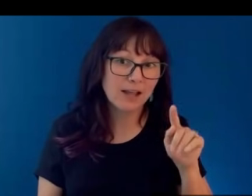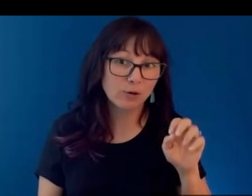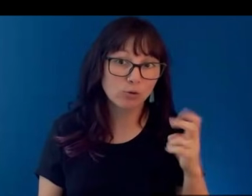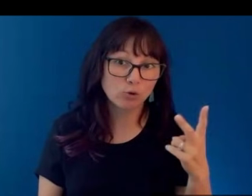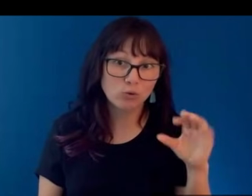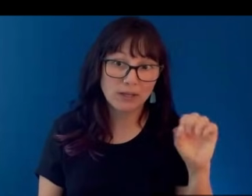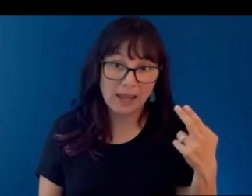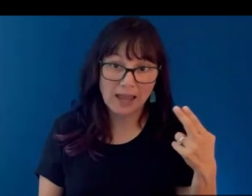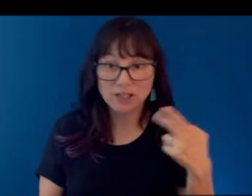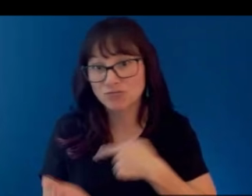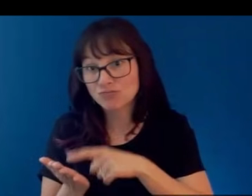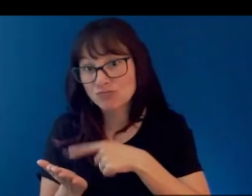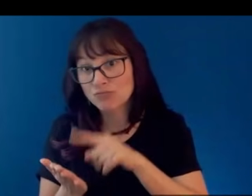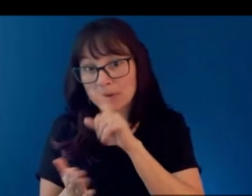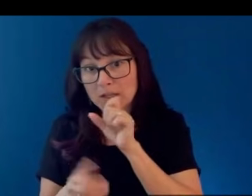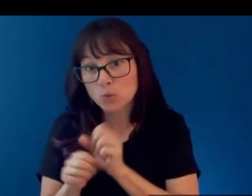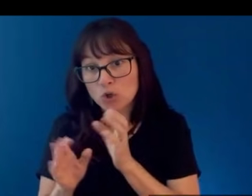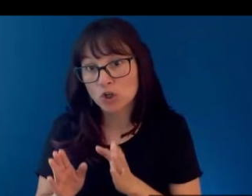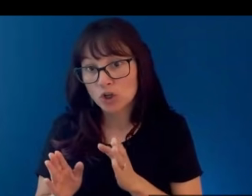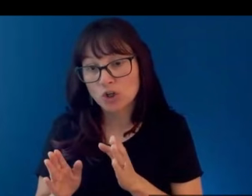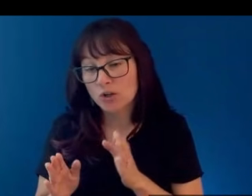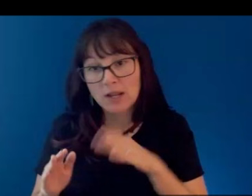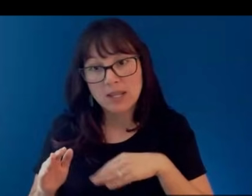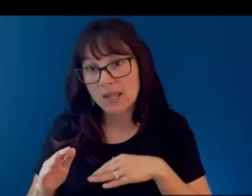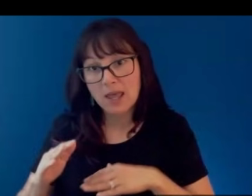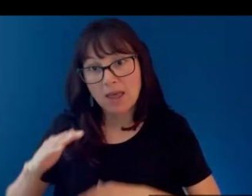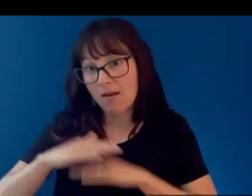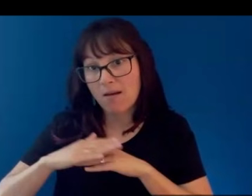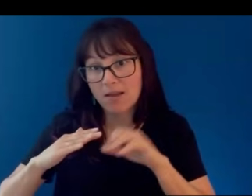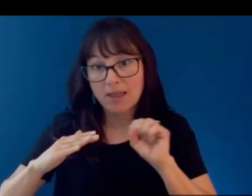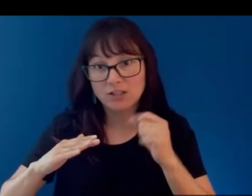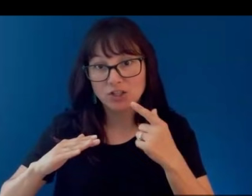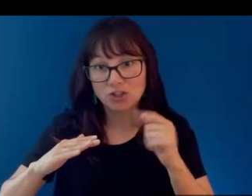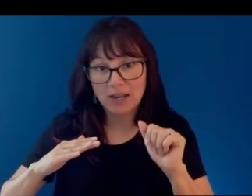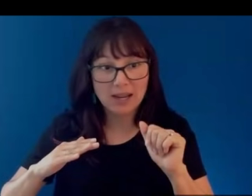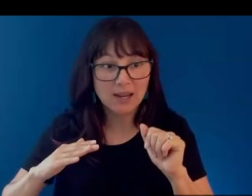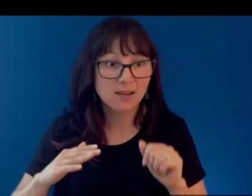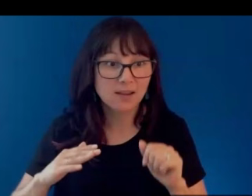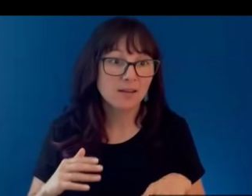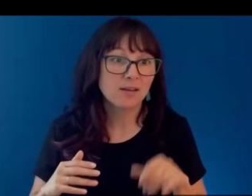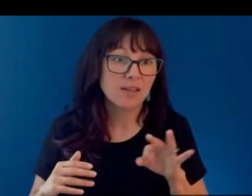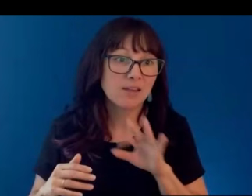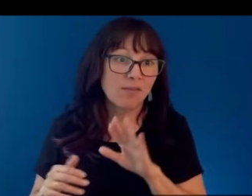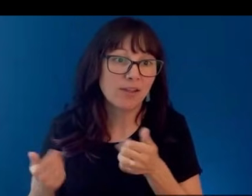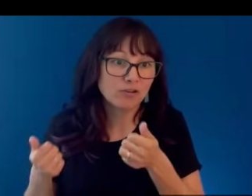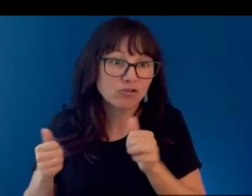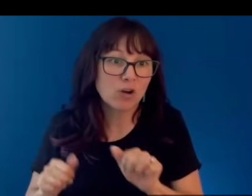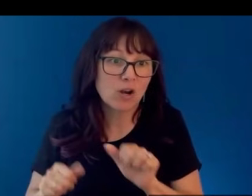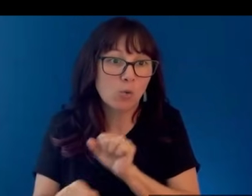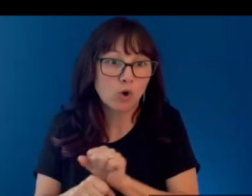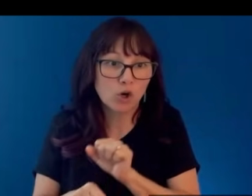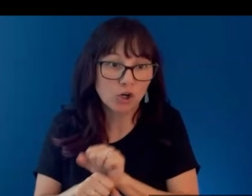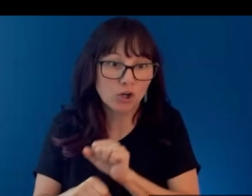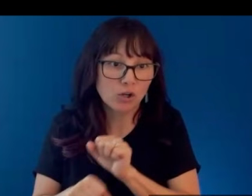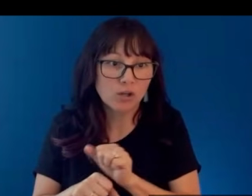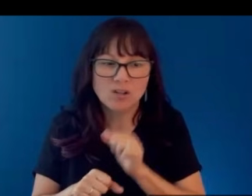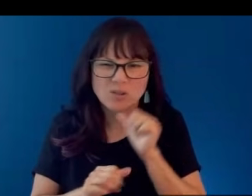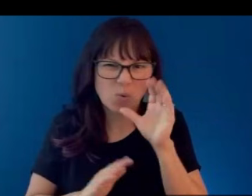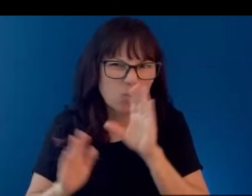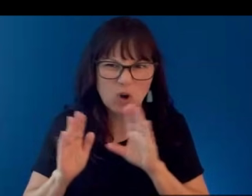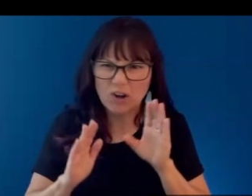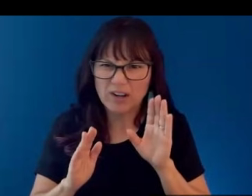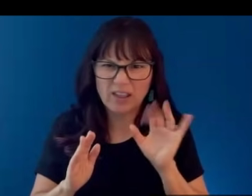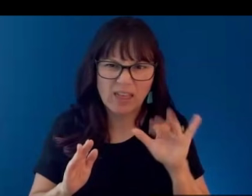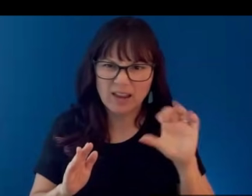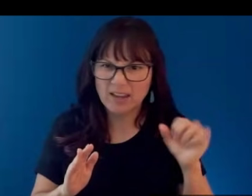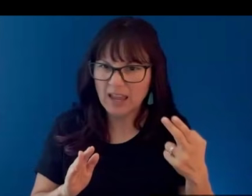coming through because your worker has not hit that SGA level or they're in their trial work period, don't worry about it. If the